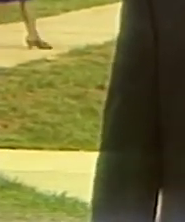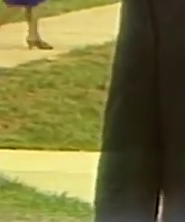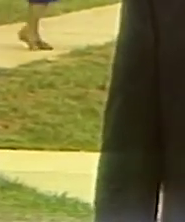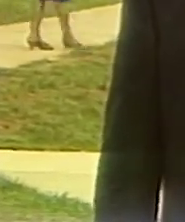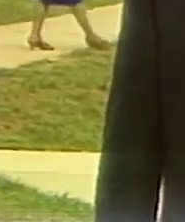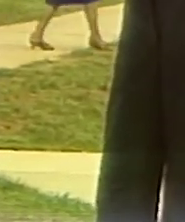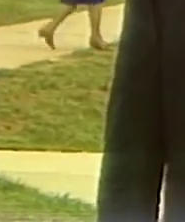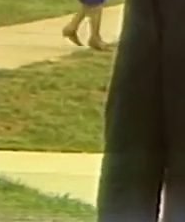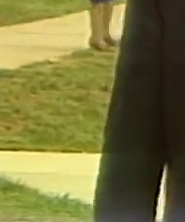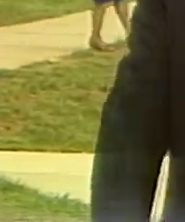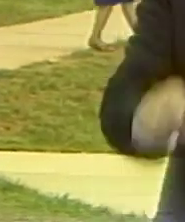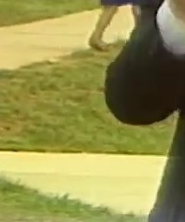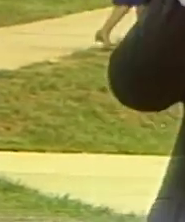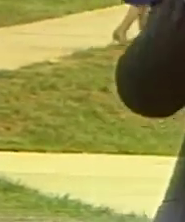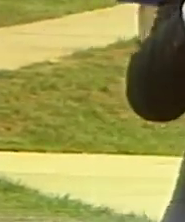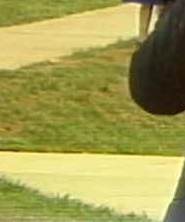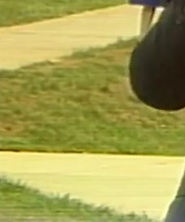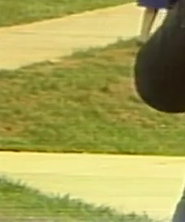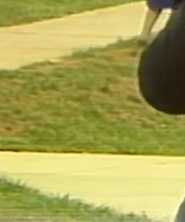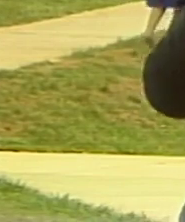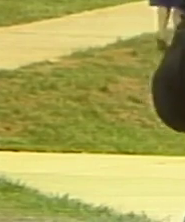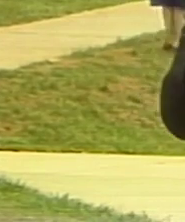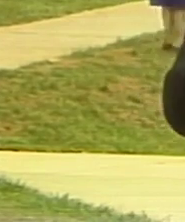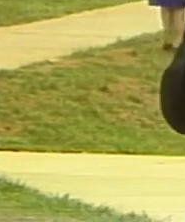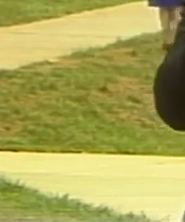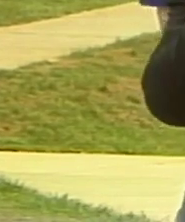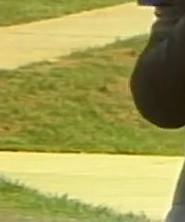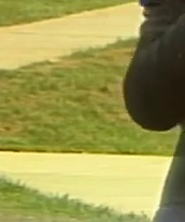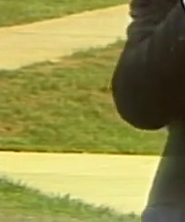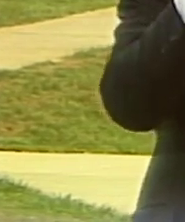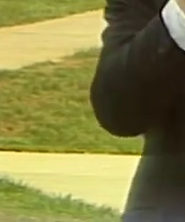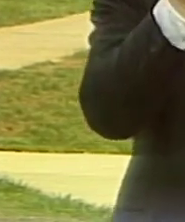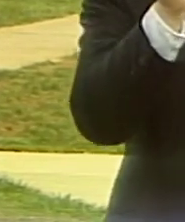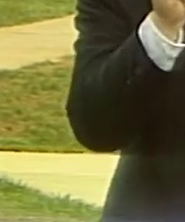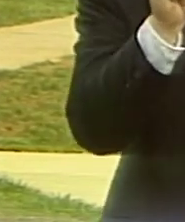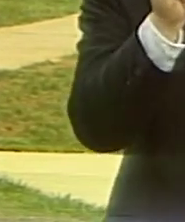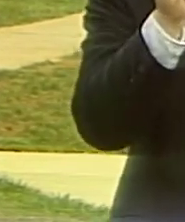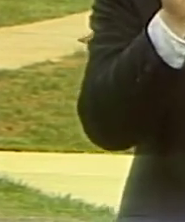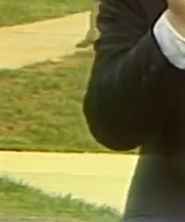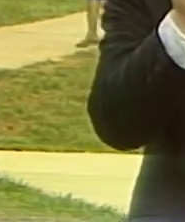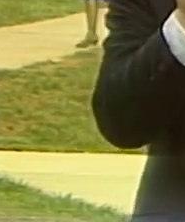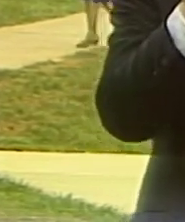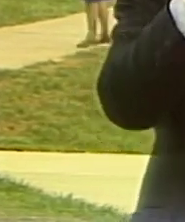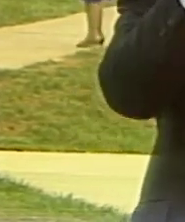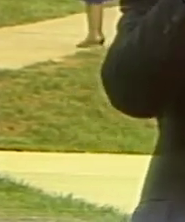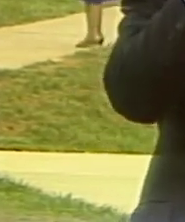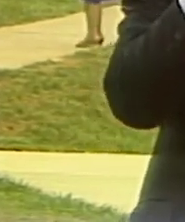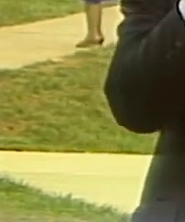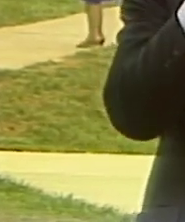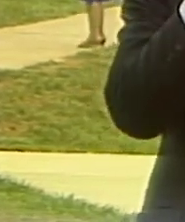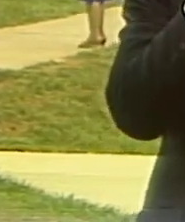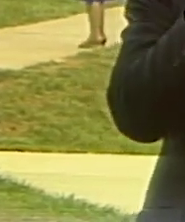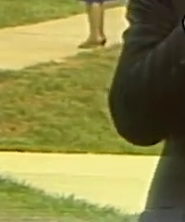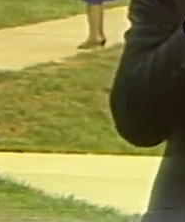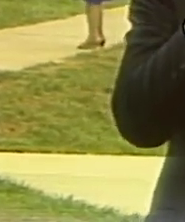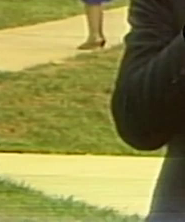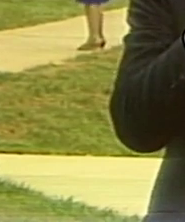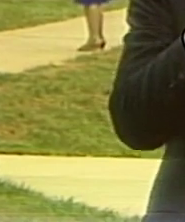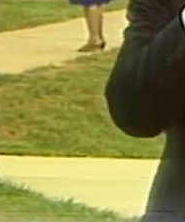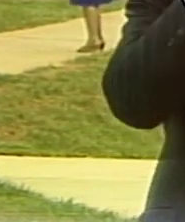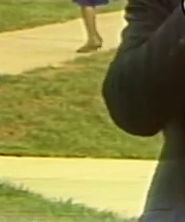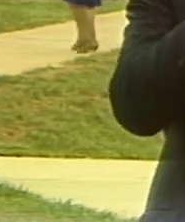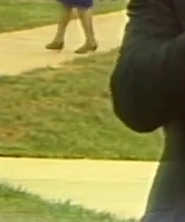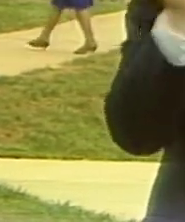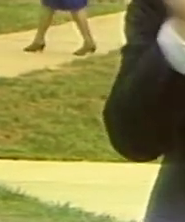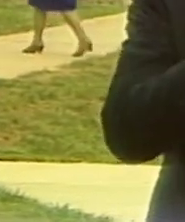finishing 10 years, phase one, and this program today is a very important program to watch. Because during these 60